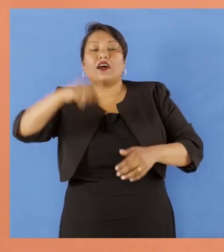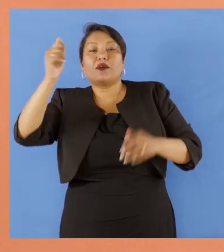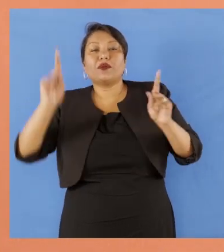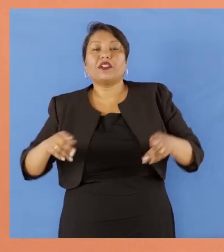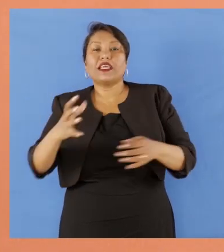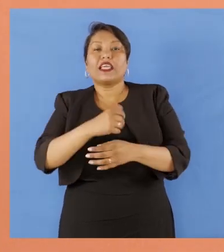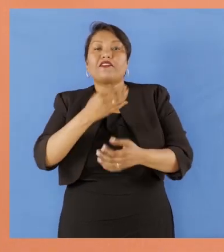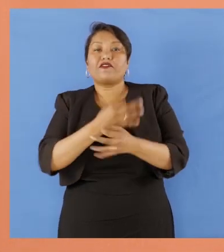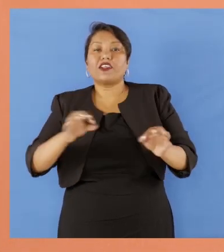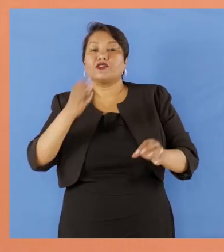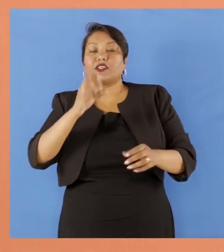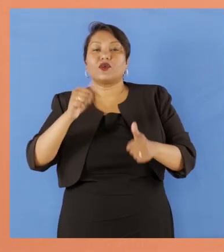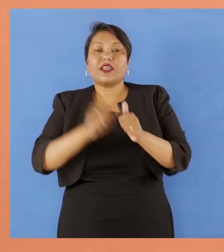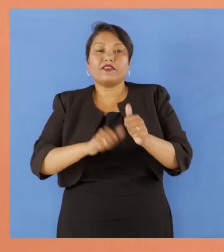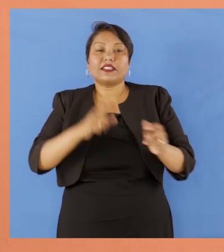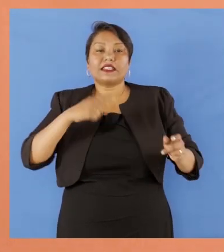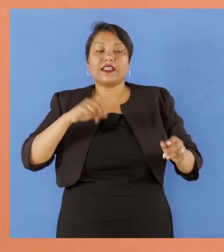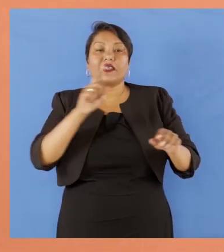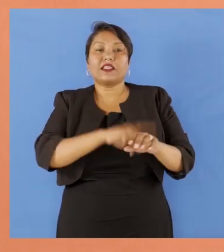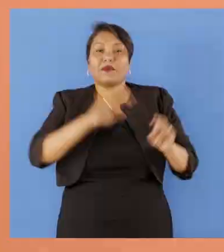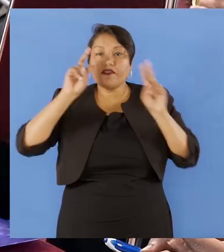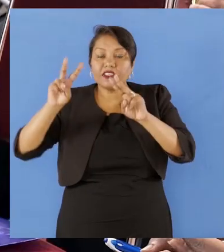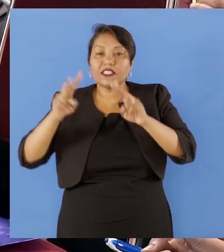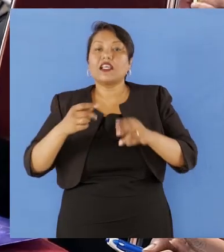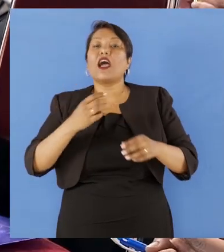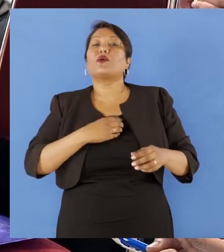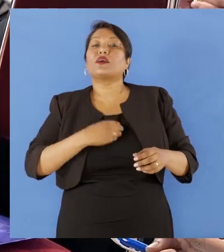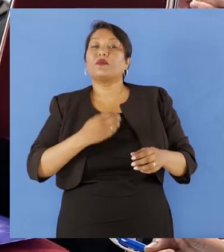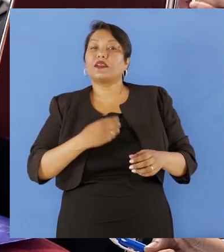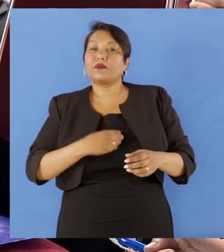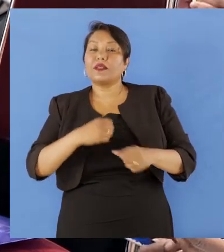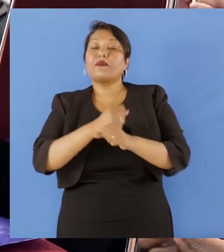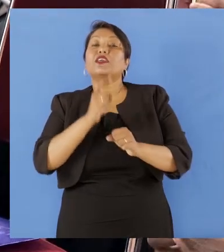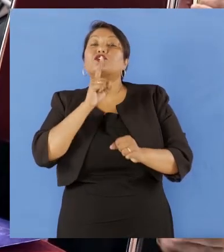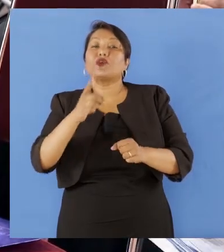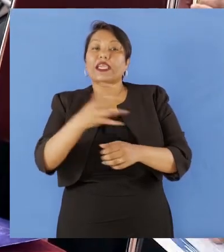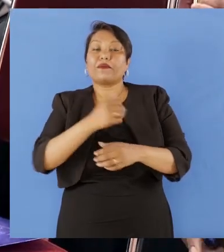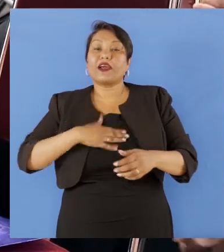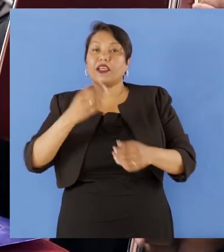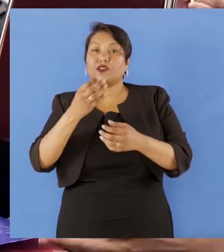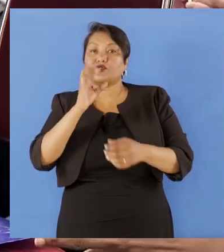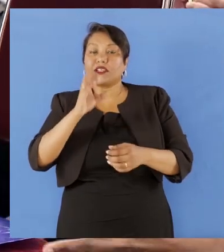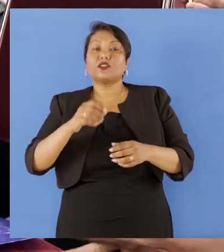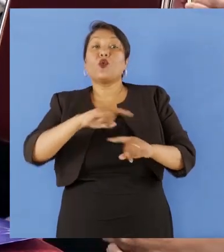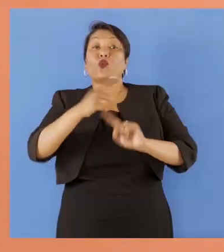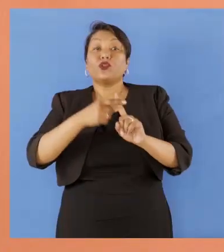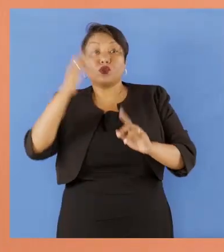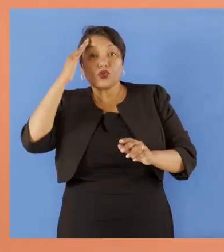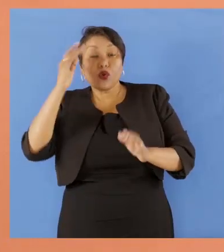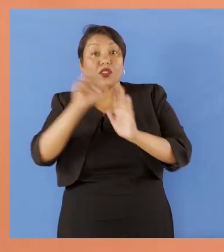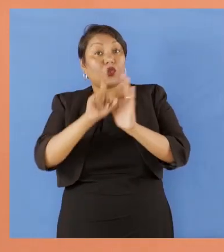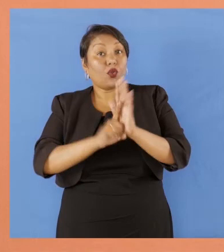coming in to split up that pizza and split up that drink. I need to ensure that that person is getting that drink. And I did this about 3 times,